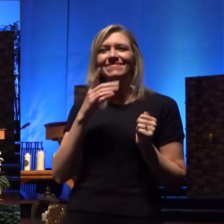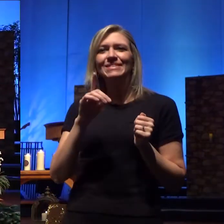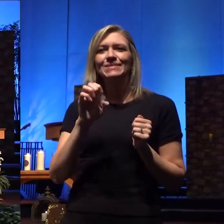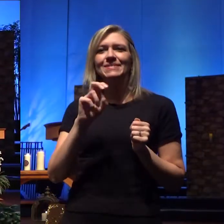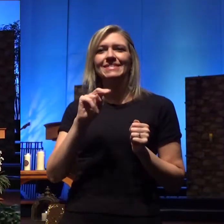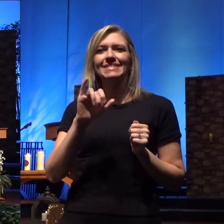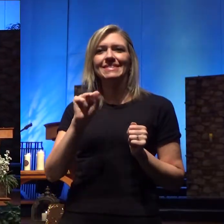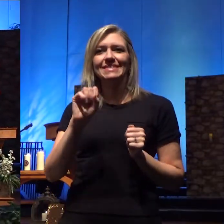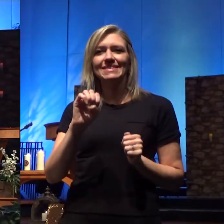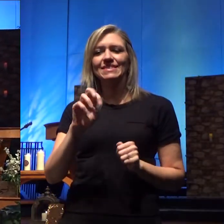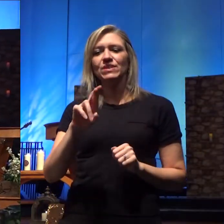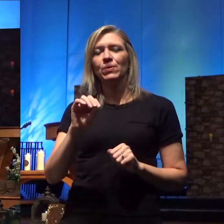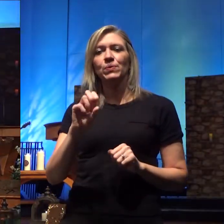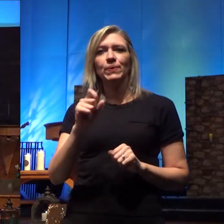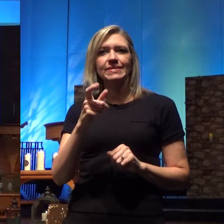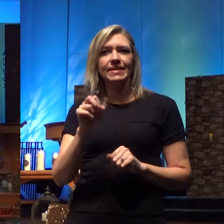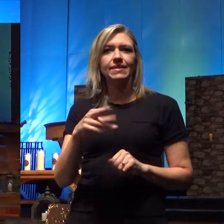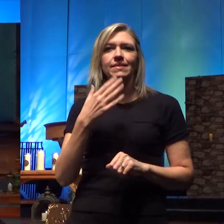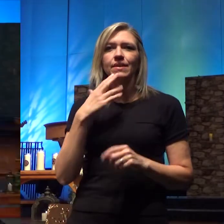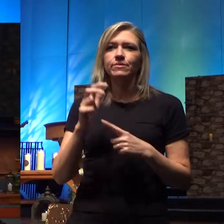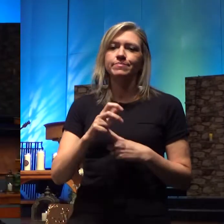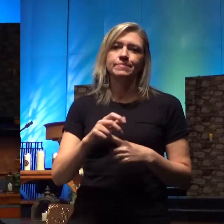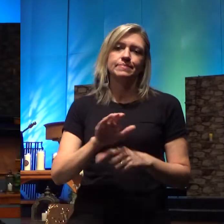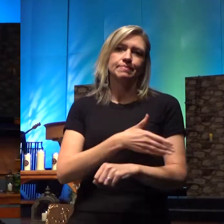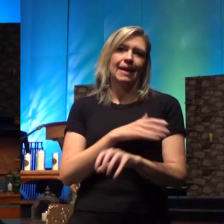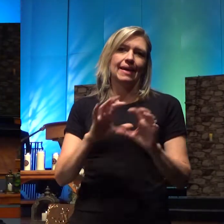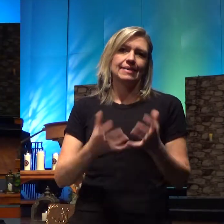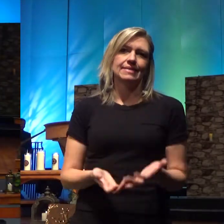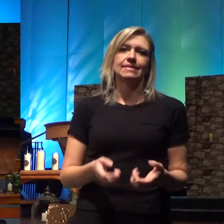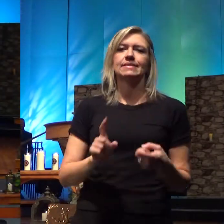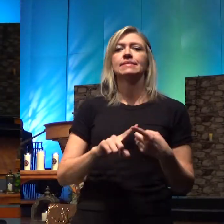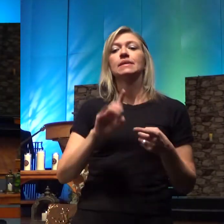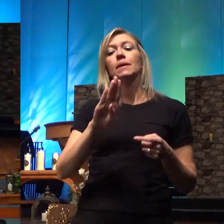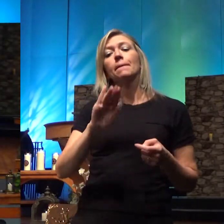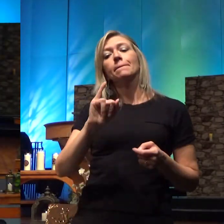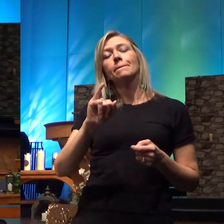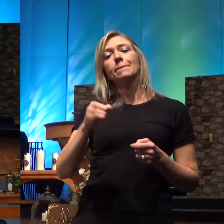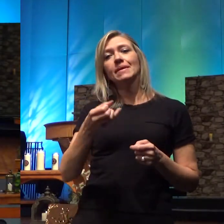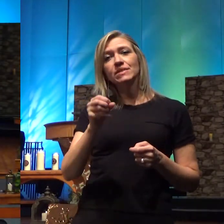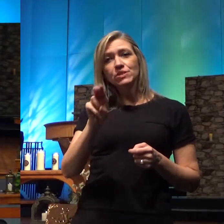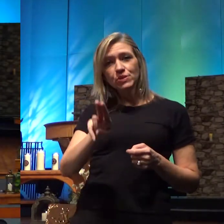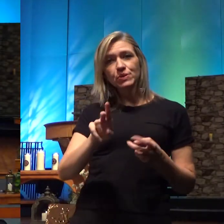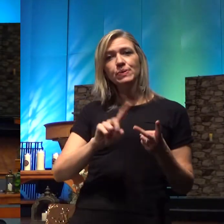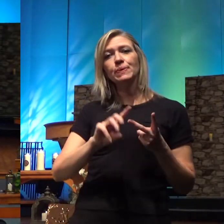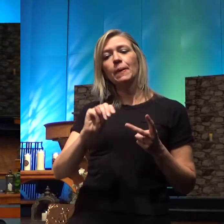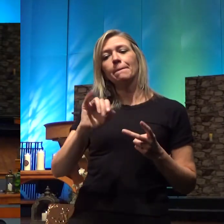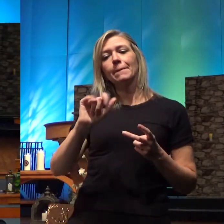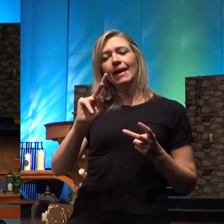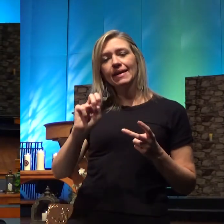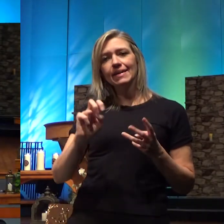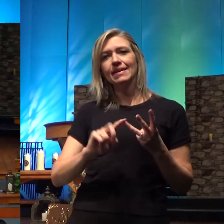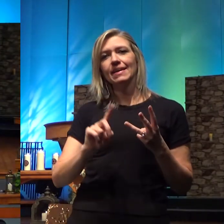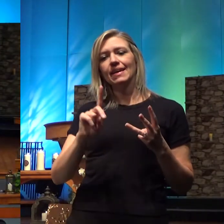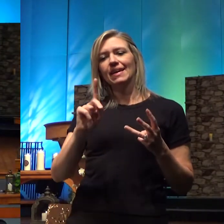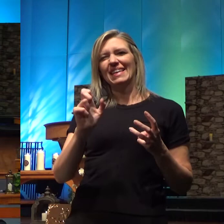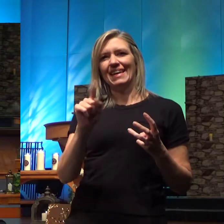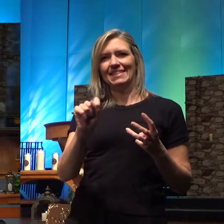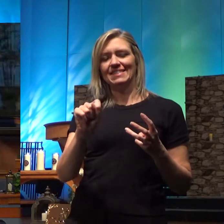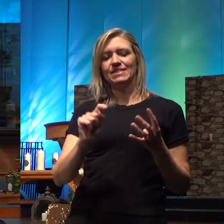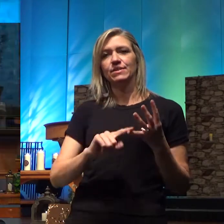Denise Rosier, thank you, this incredible band. Thank you, Bijou, Mike, Kent,